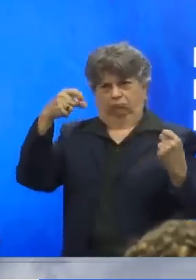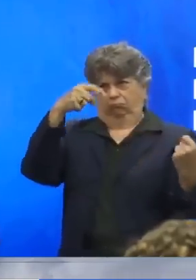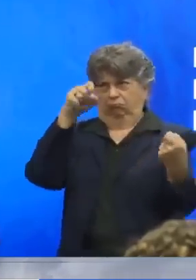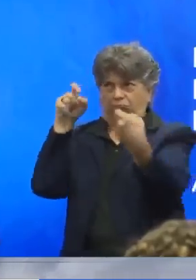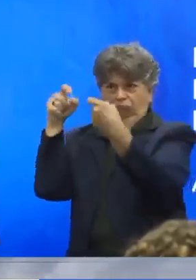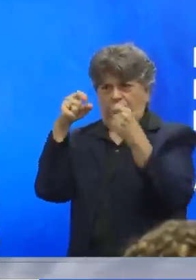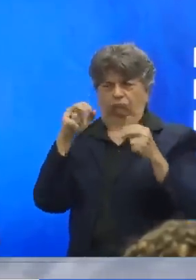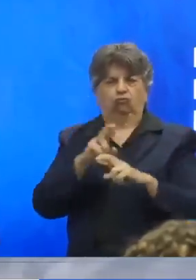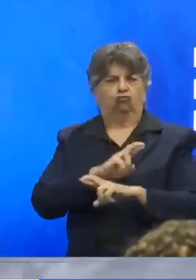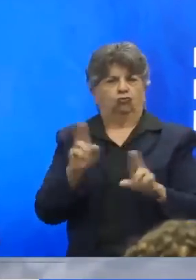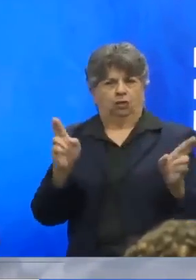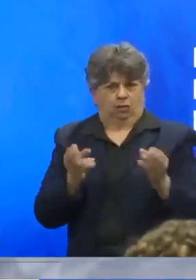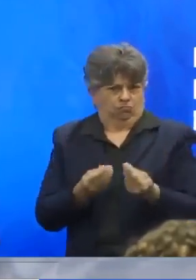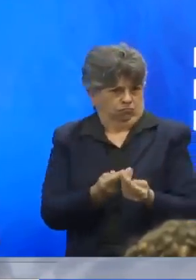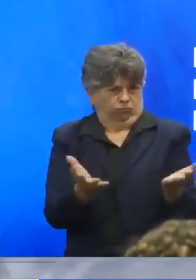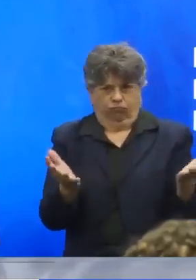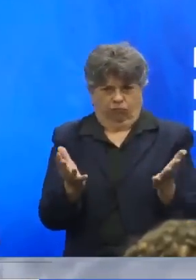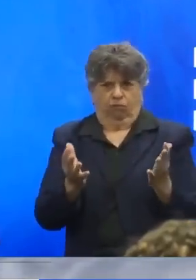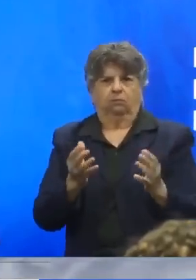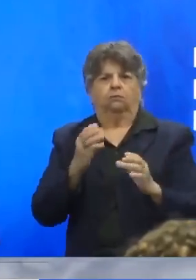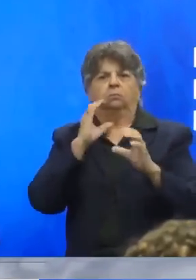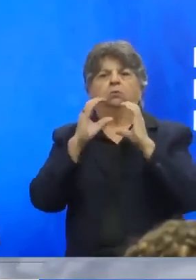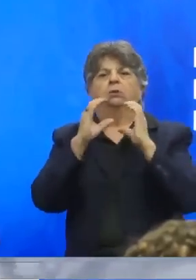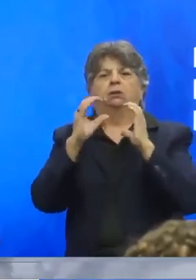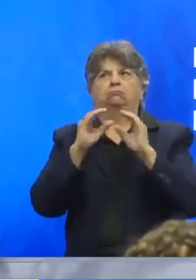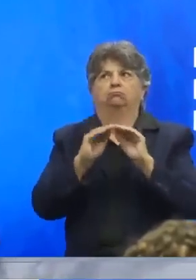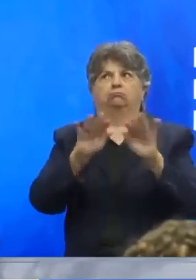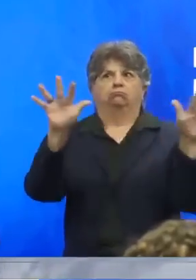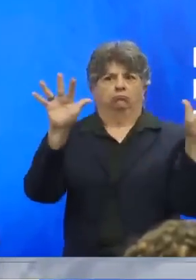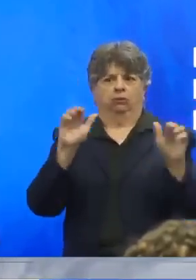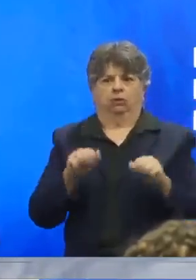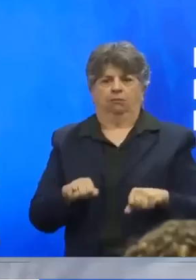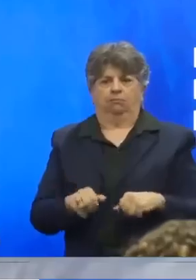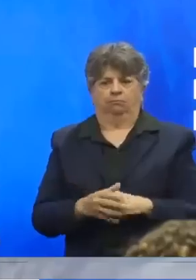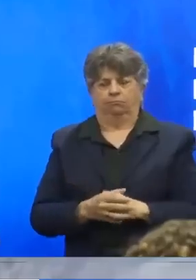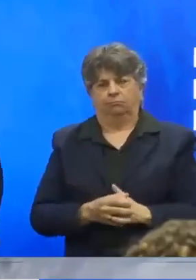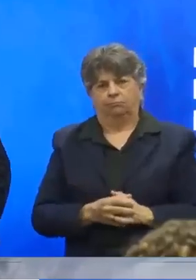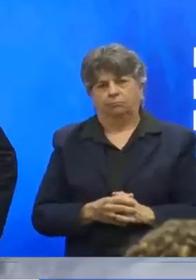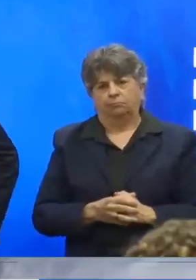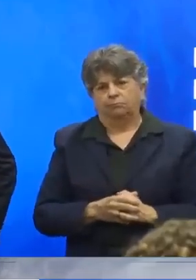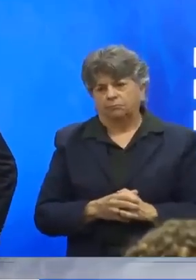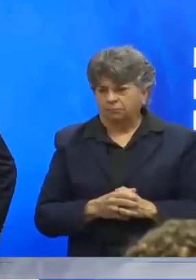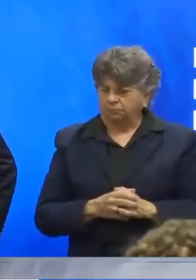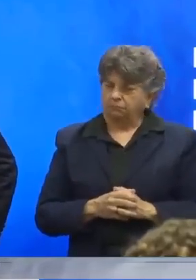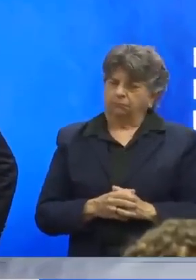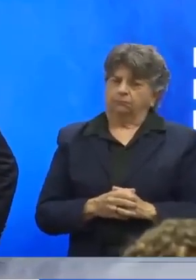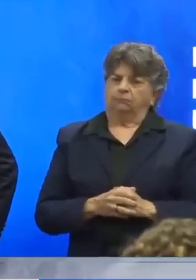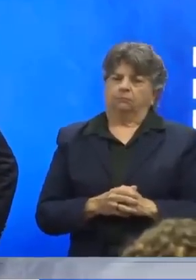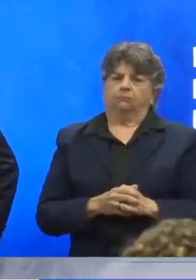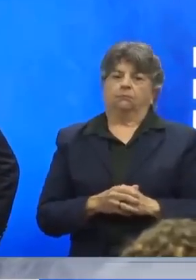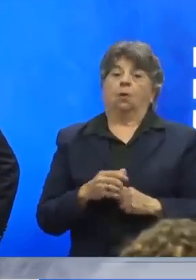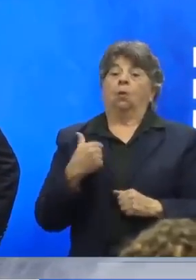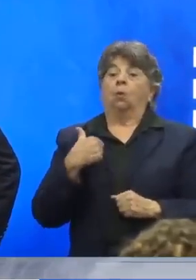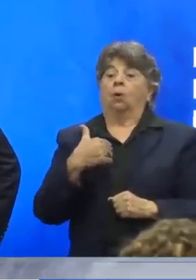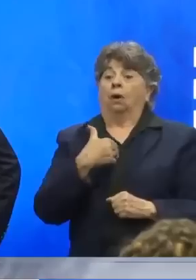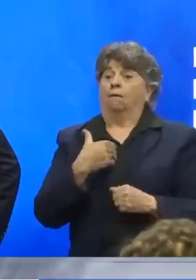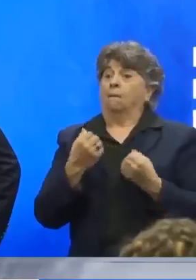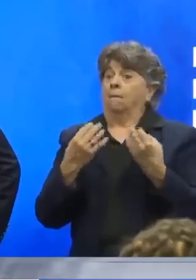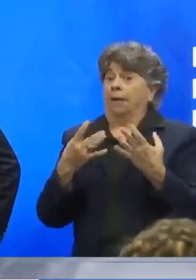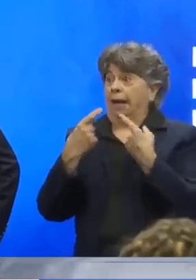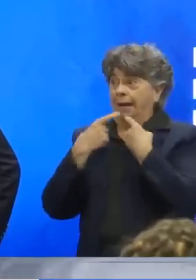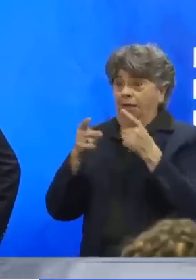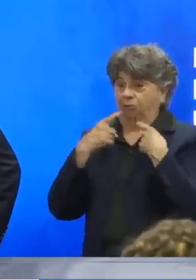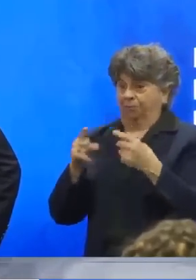we can once the storm passes, and we will do that. There's a lot of announcements from the school districts about schools